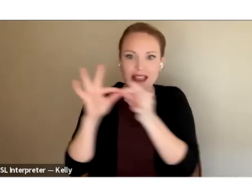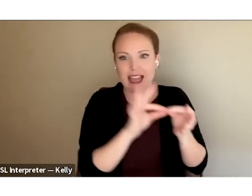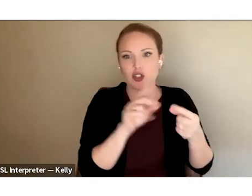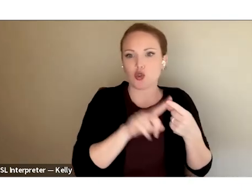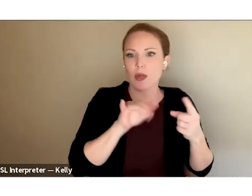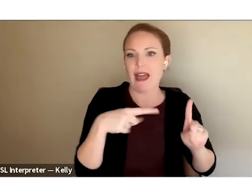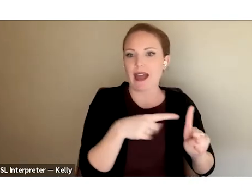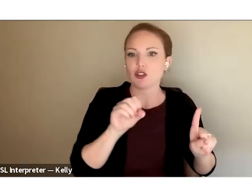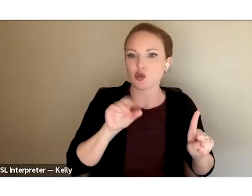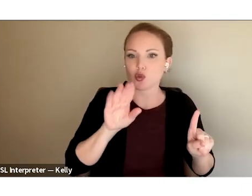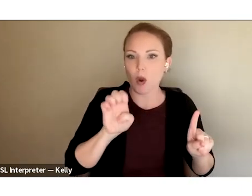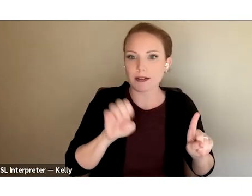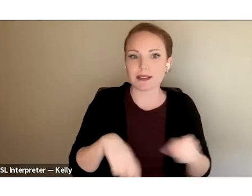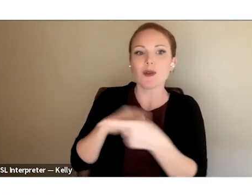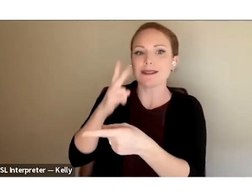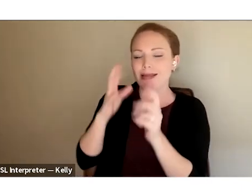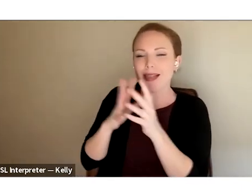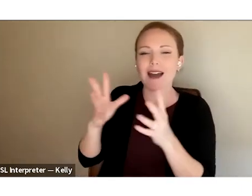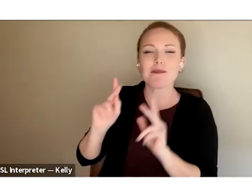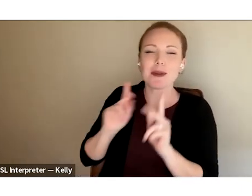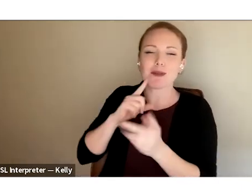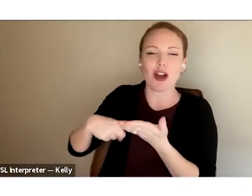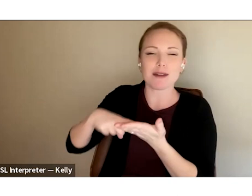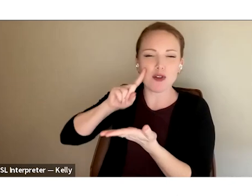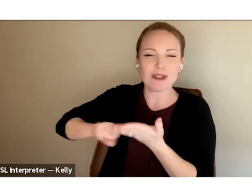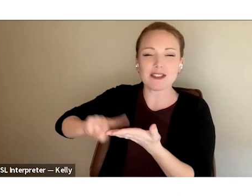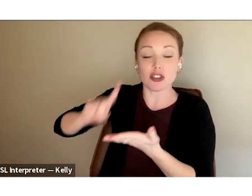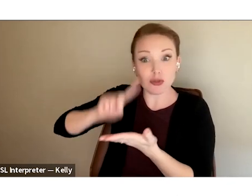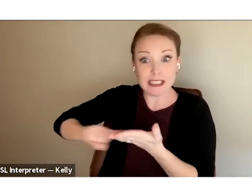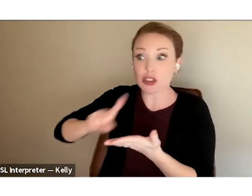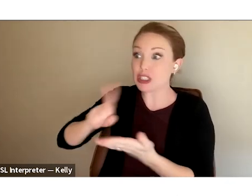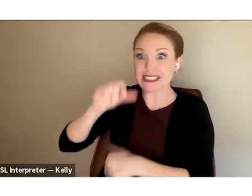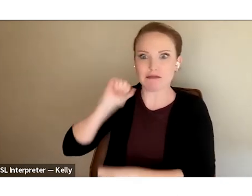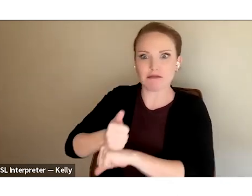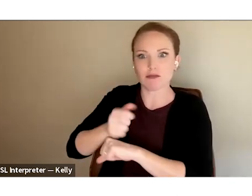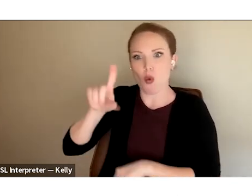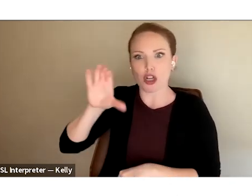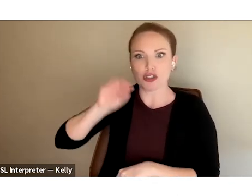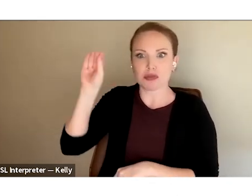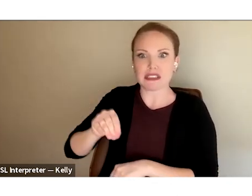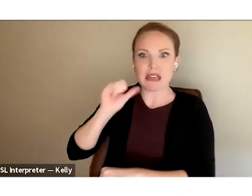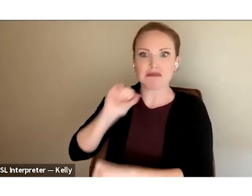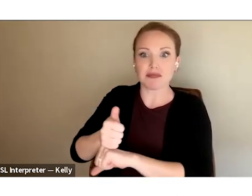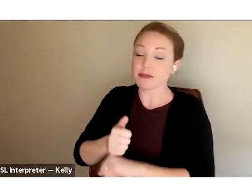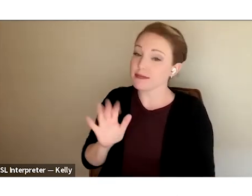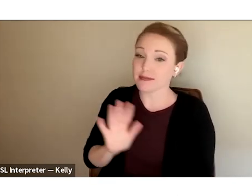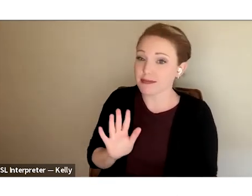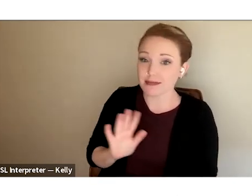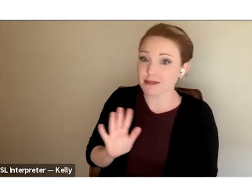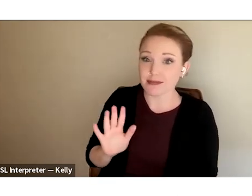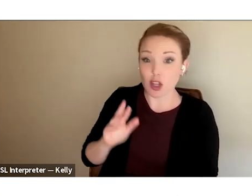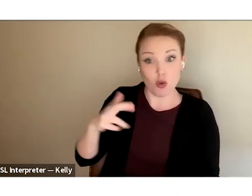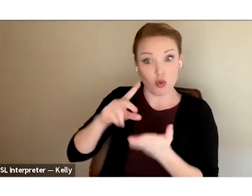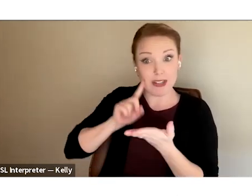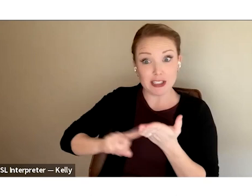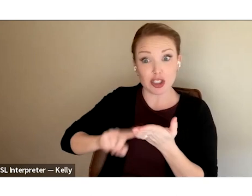So a lot of people talking about research, and research is not rule. That's another thing that we have to take into account. Doesn't mean